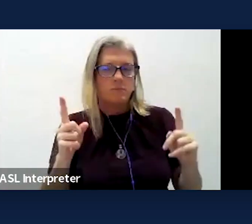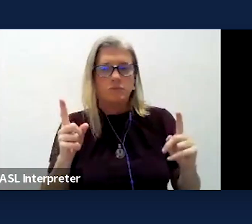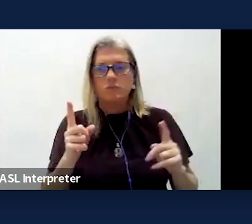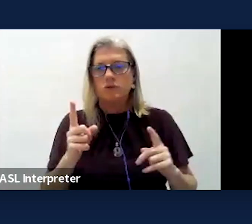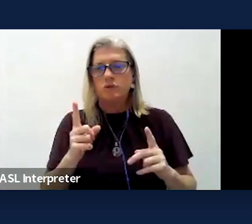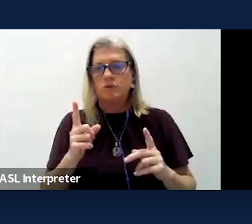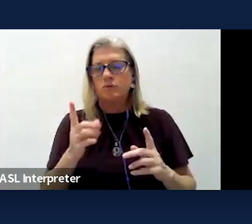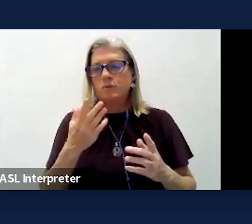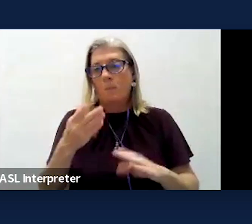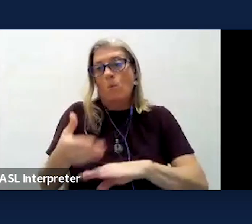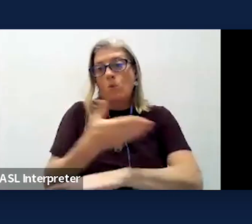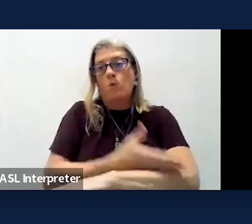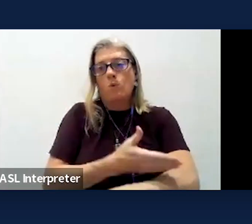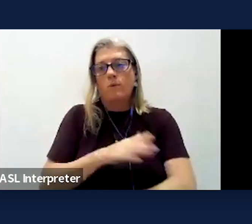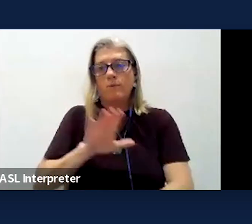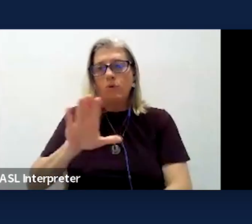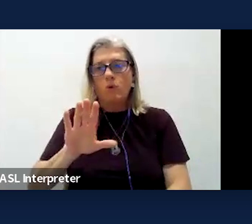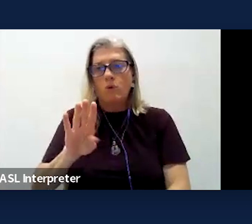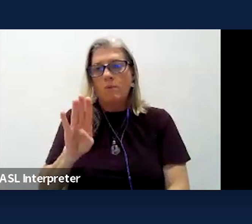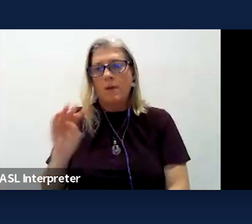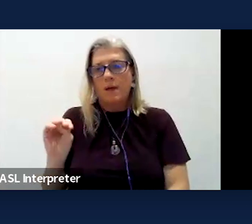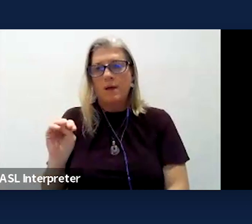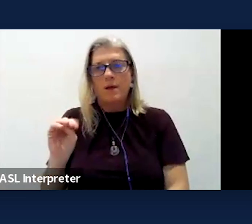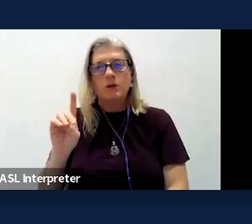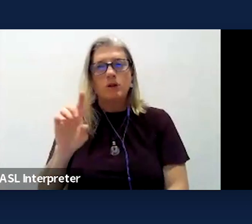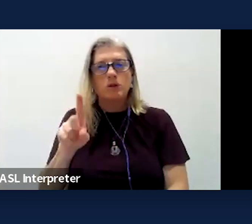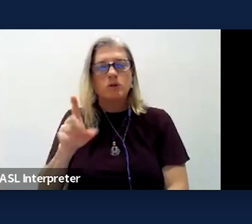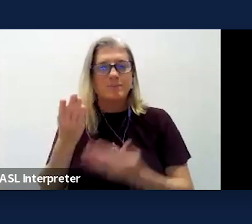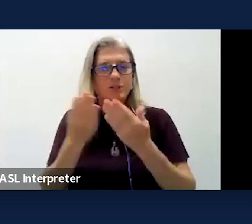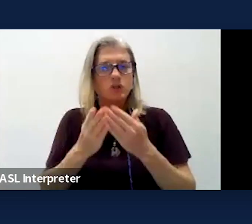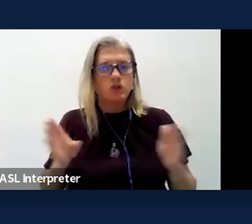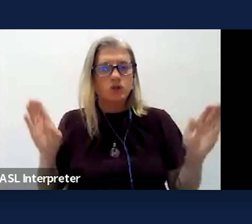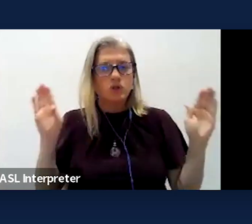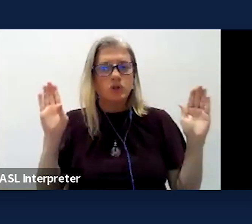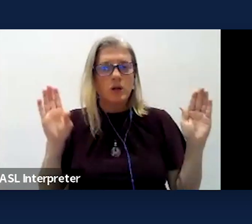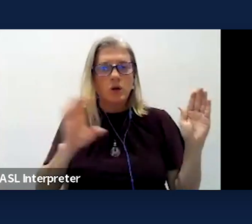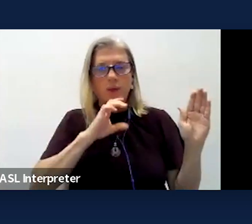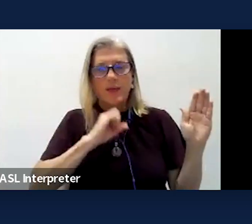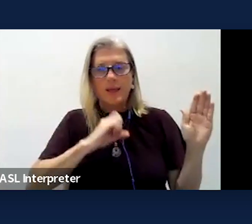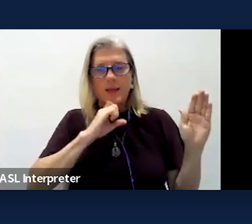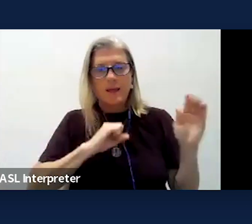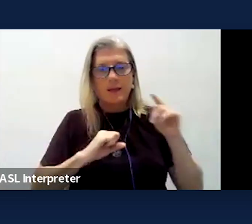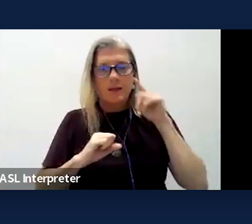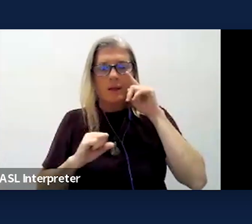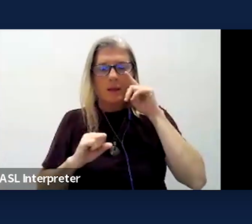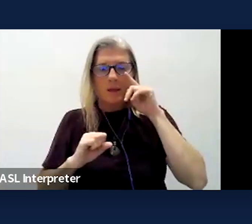your bowel regimen. Okay. But can you say some general information about Just- aging? Aging.